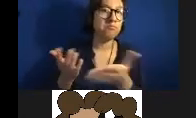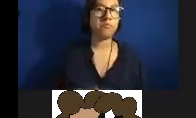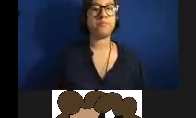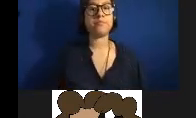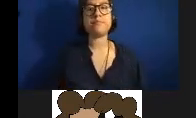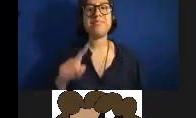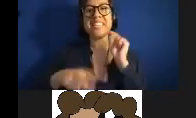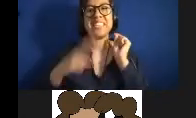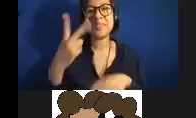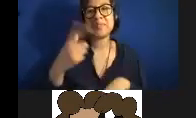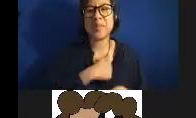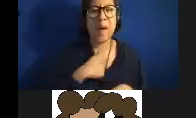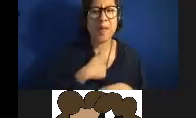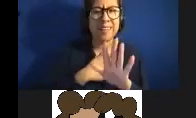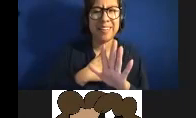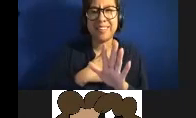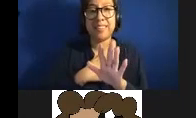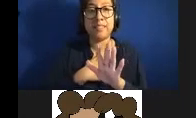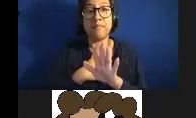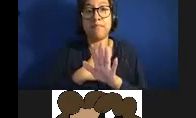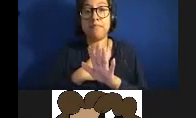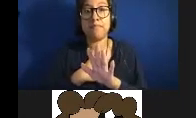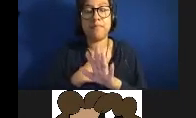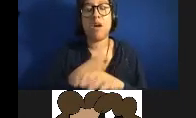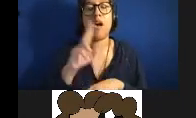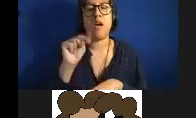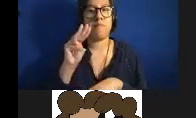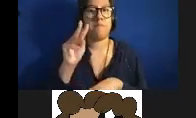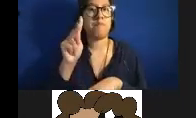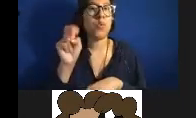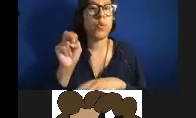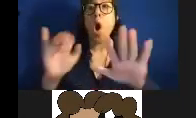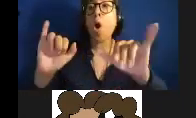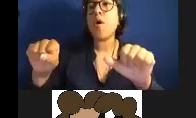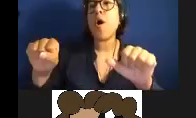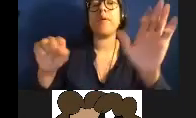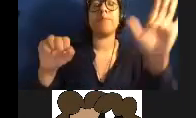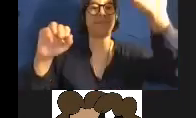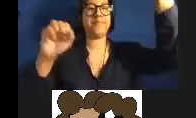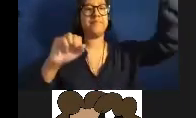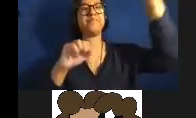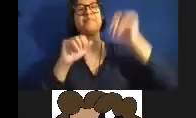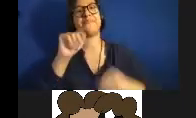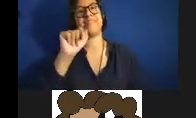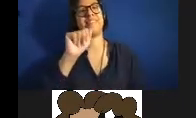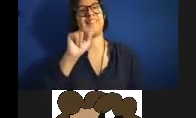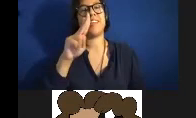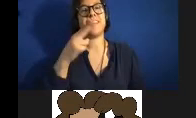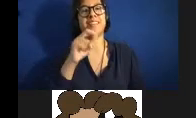I can't see you, so I can't tell if people, okay, so you're not taking yourself off mute, so I'm guessing that, well, you are off mute. I just